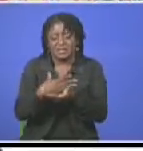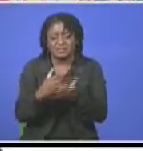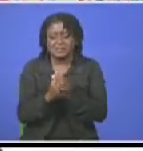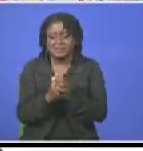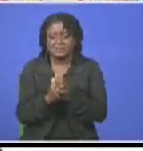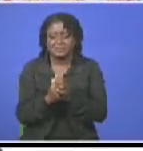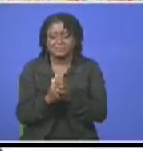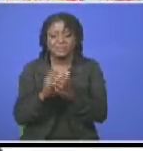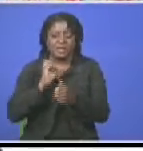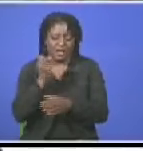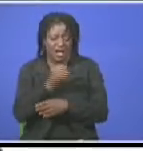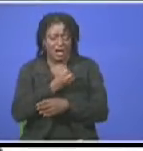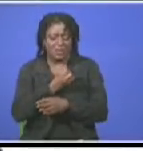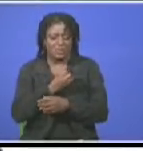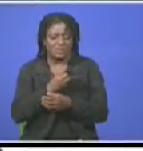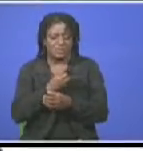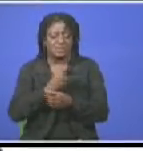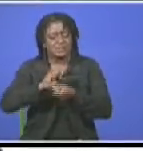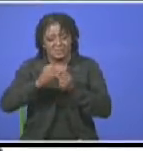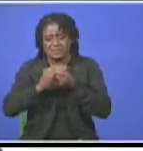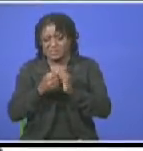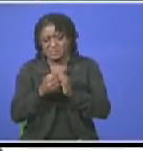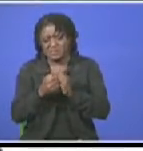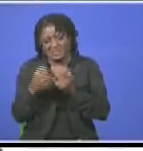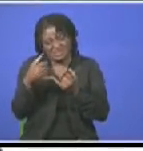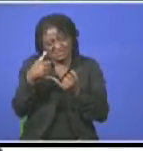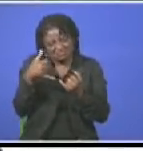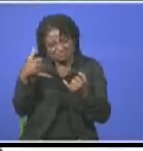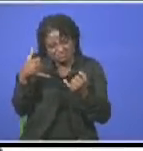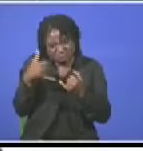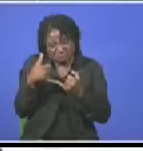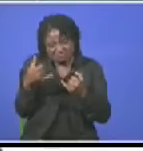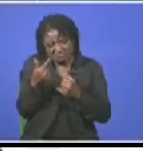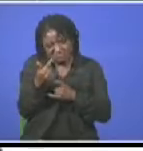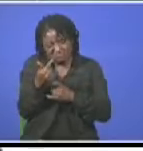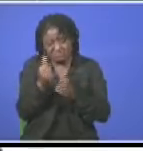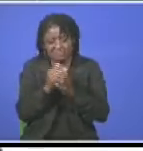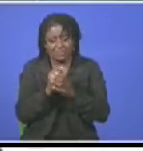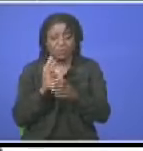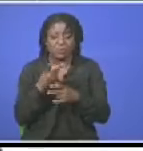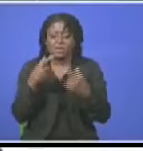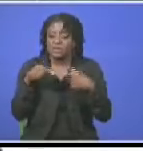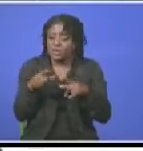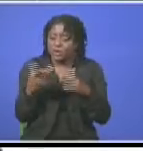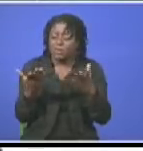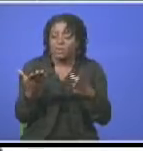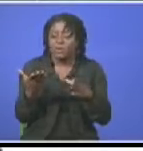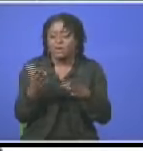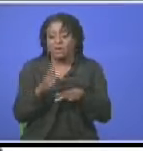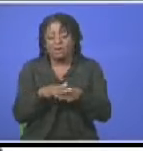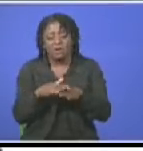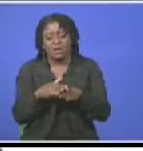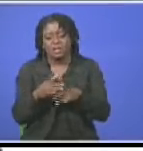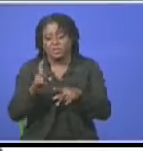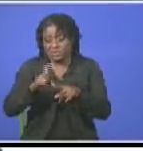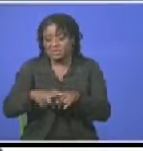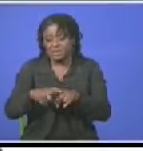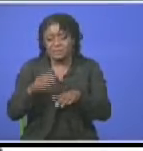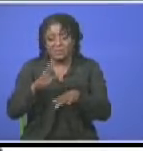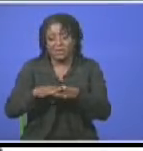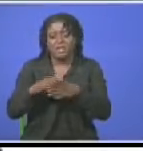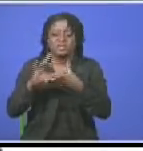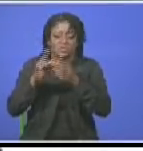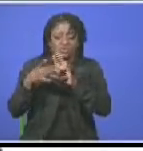Our statistics are very thin, and we go on